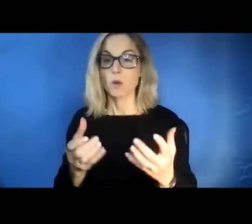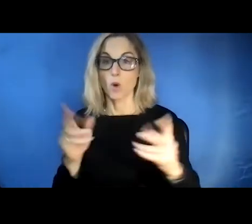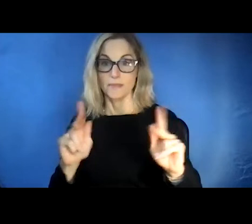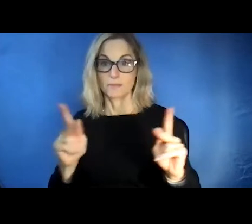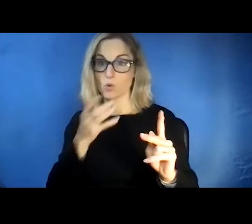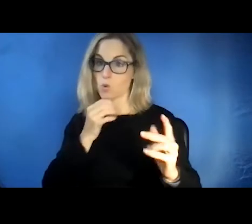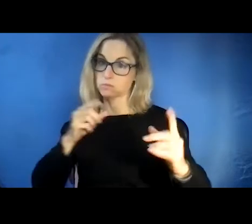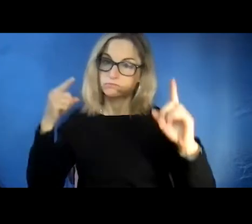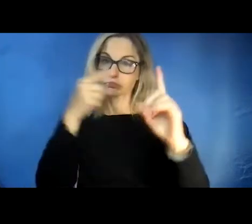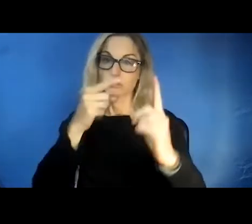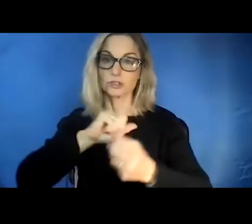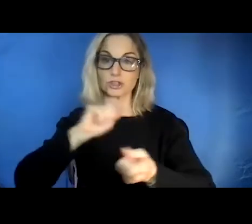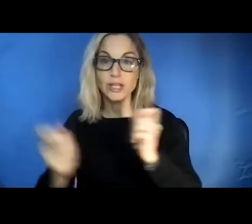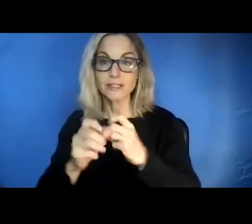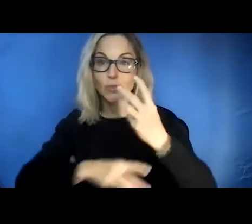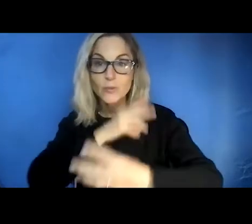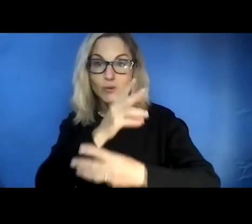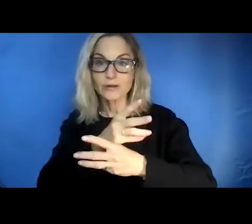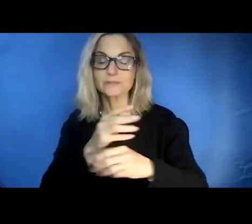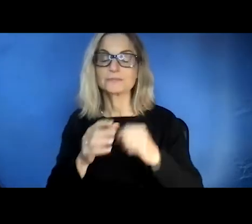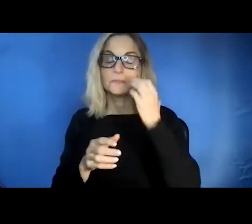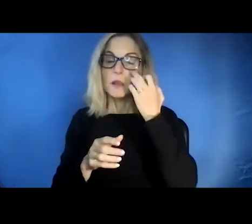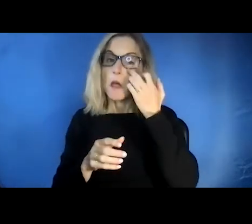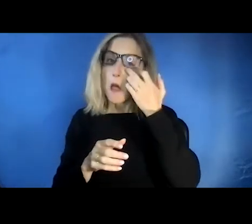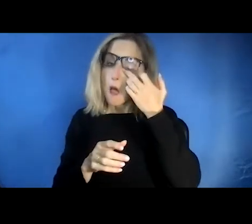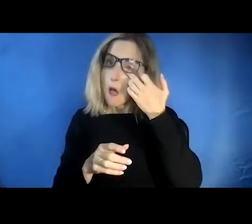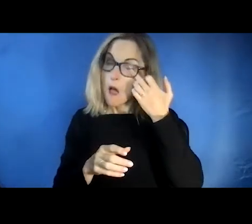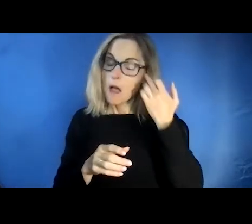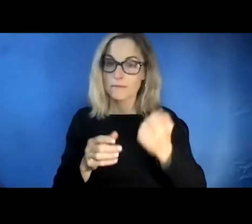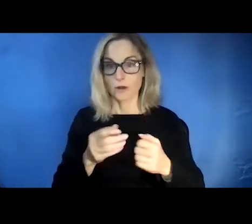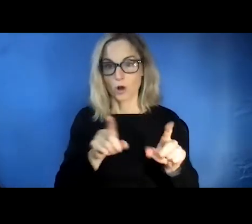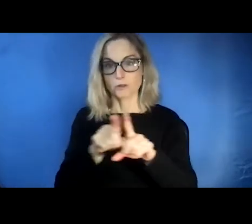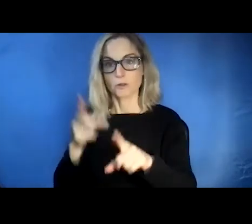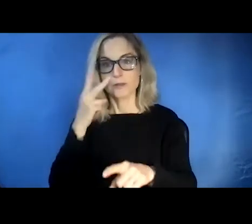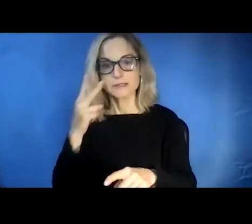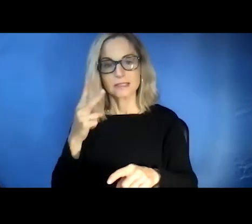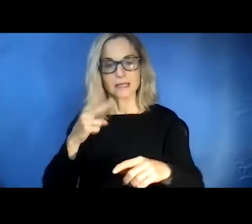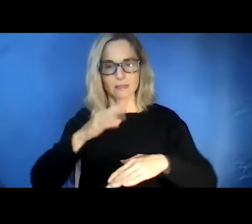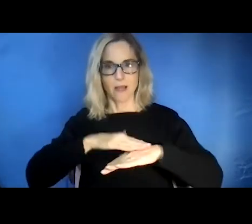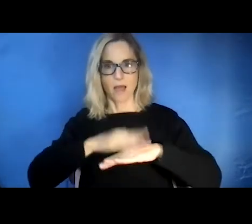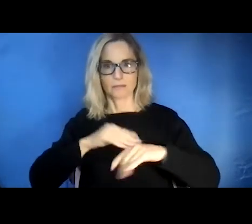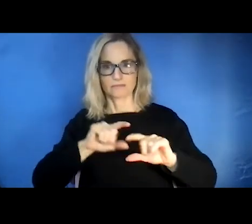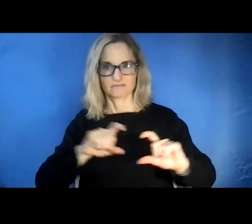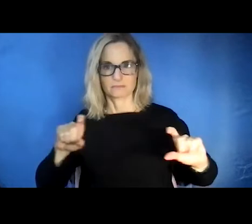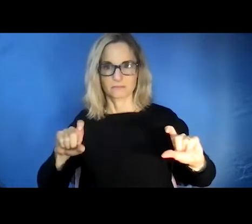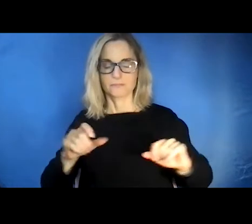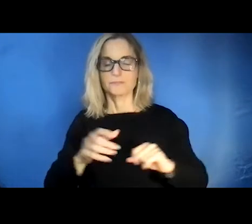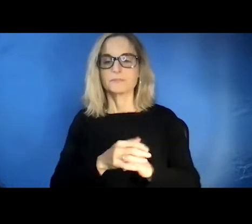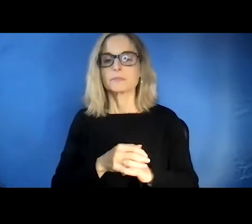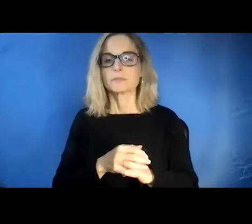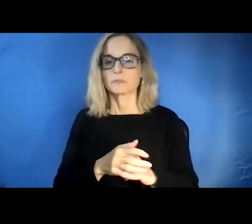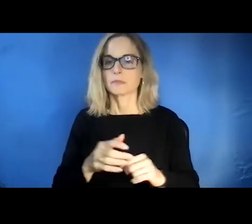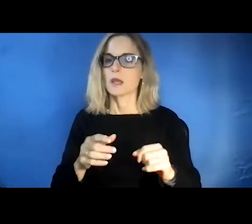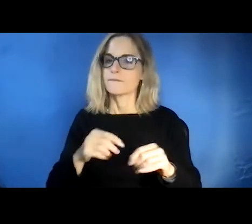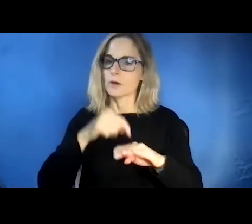the world. So also you can see down at the bottom, they do comprehensive background